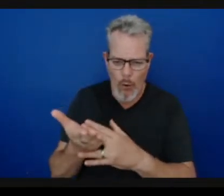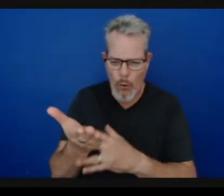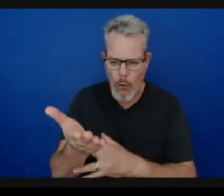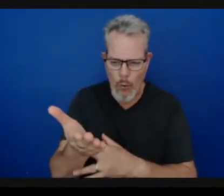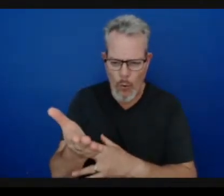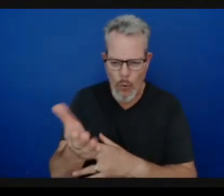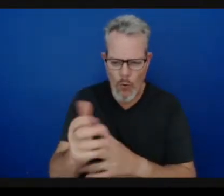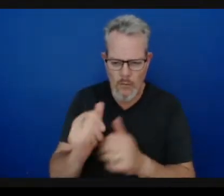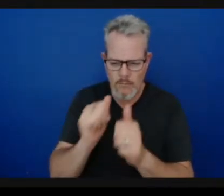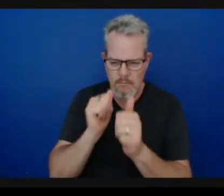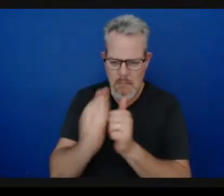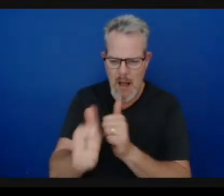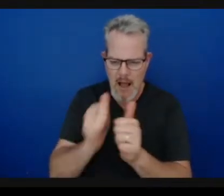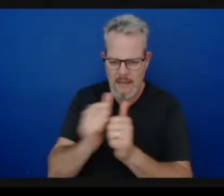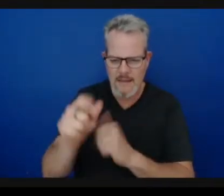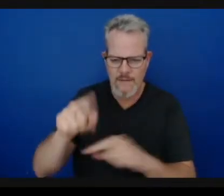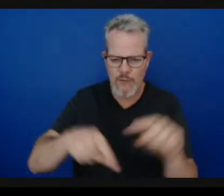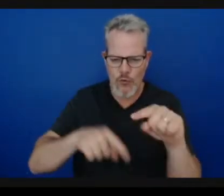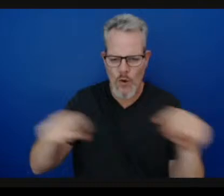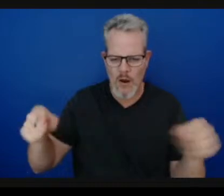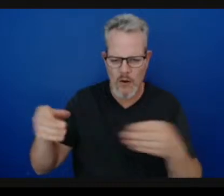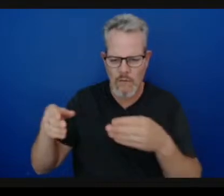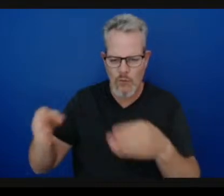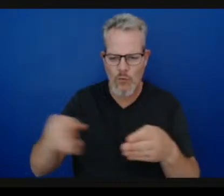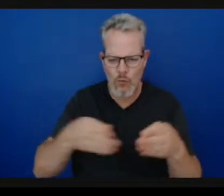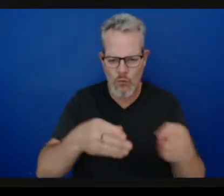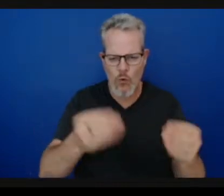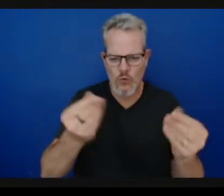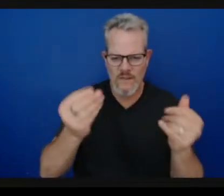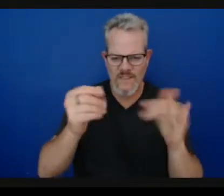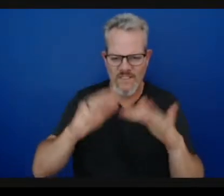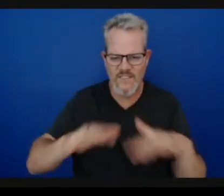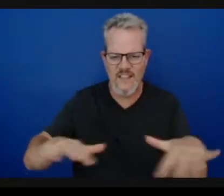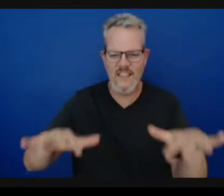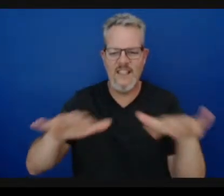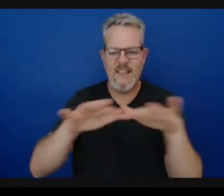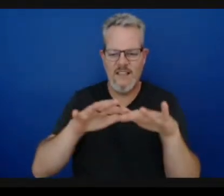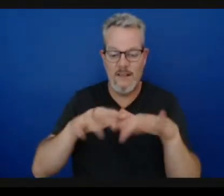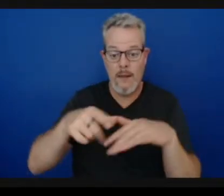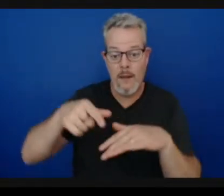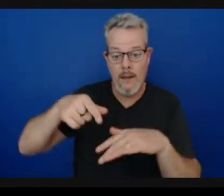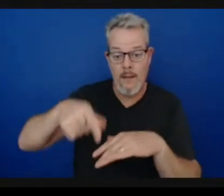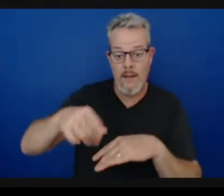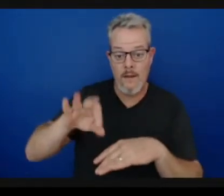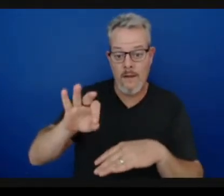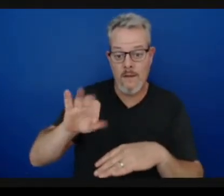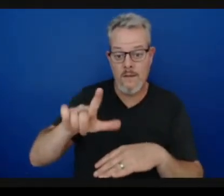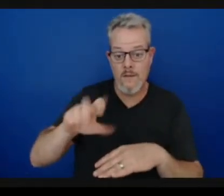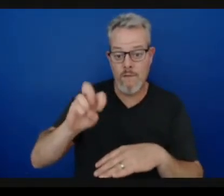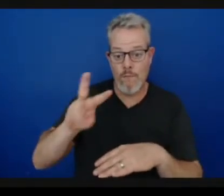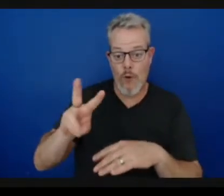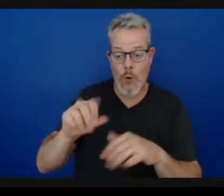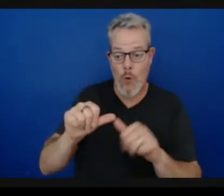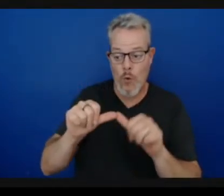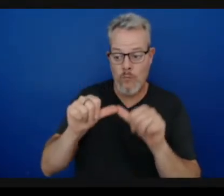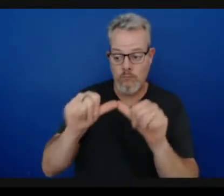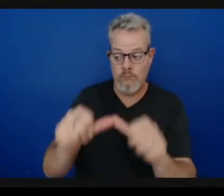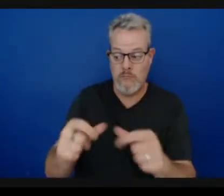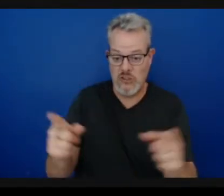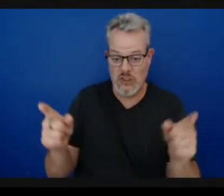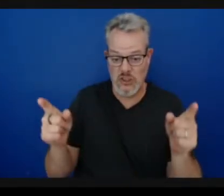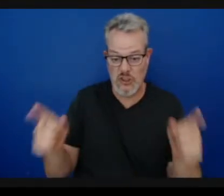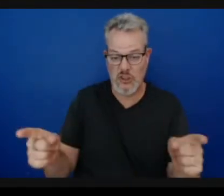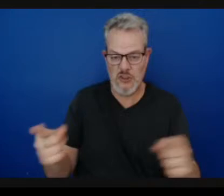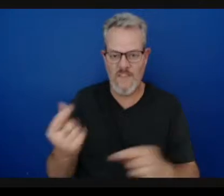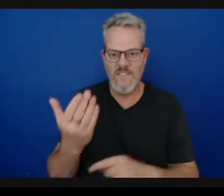some field roads there. This flow was approximately 15 feet thick, with